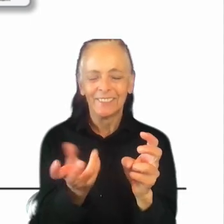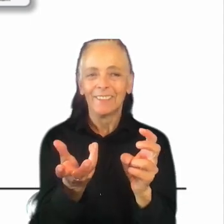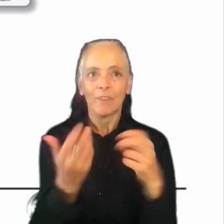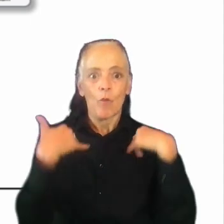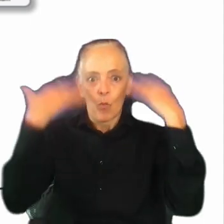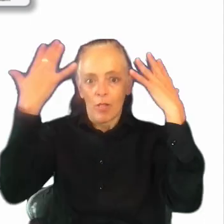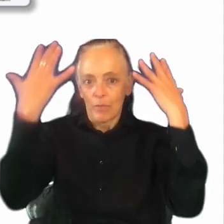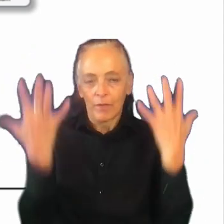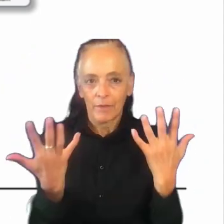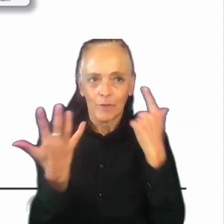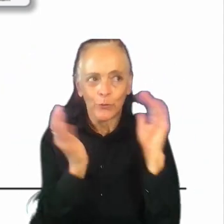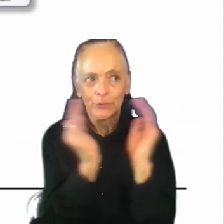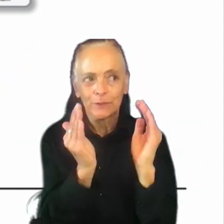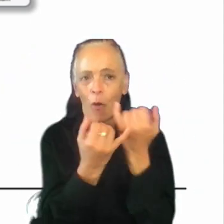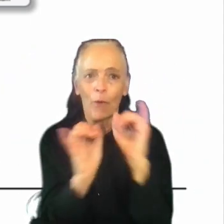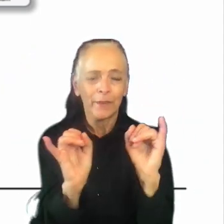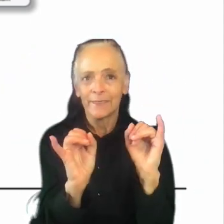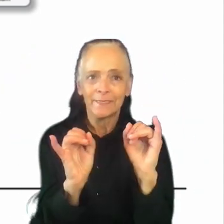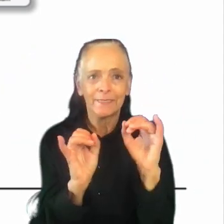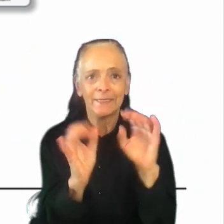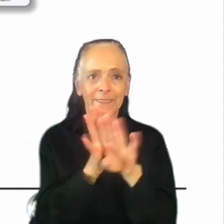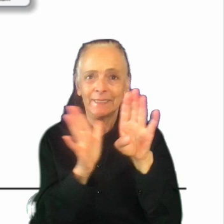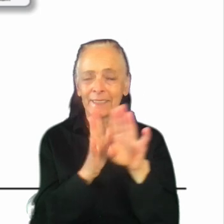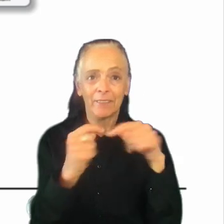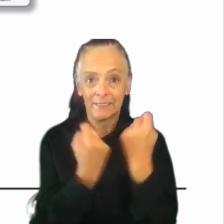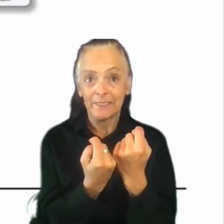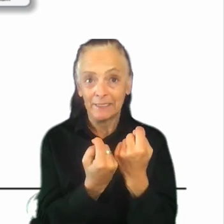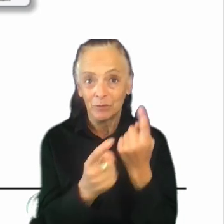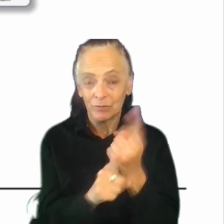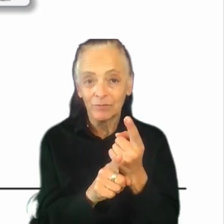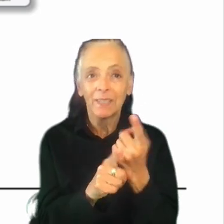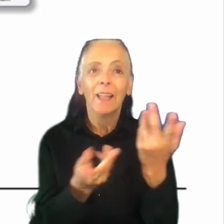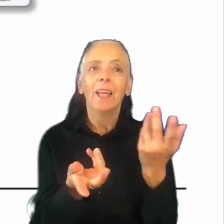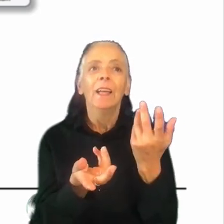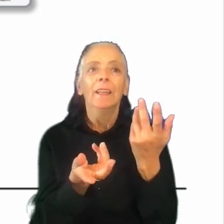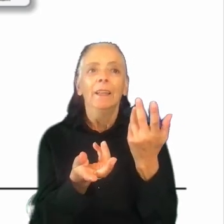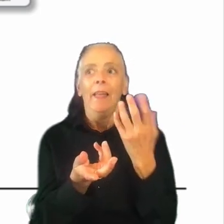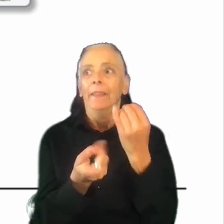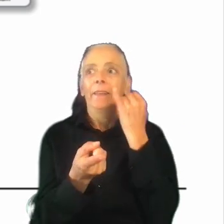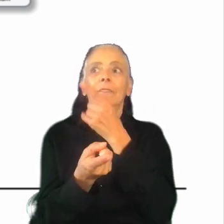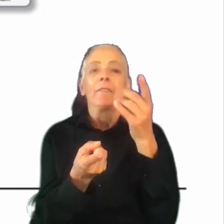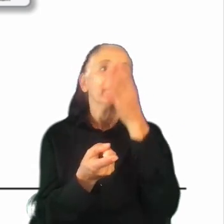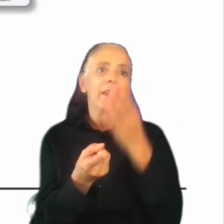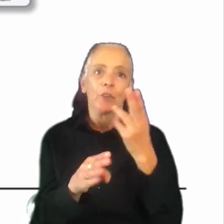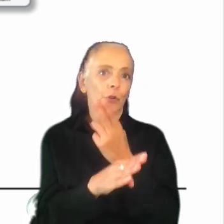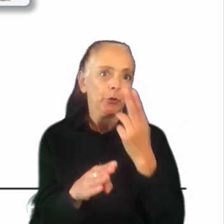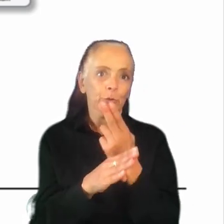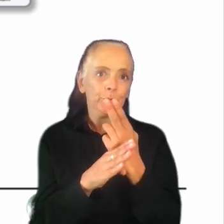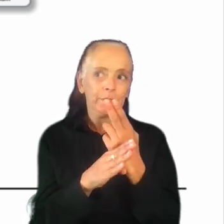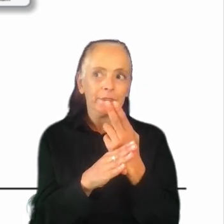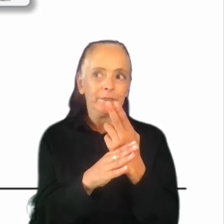overwhelming for a small indie dev team to to deal with particularly ones who haven't had any history of working with user research